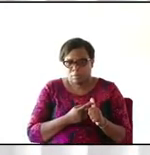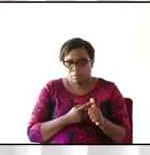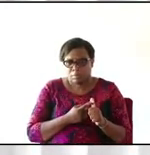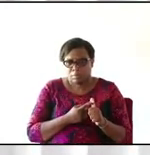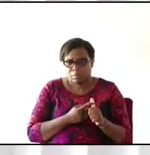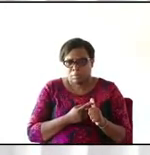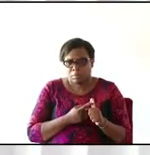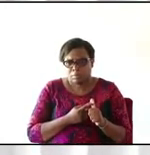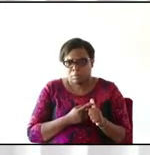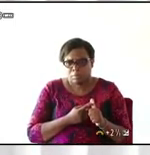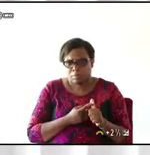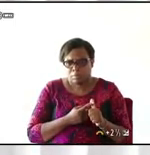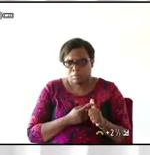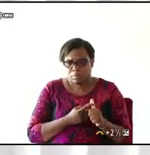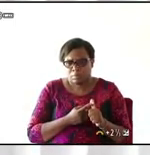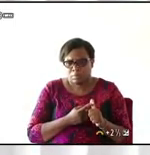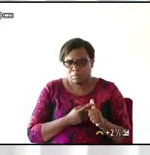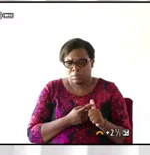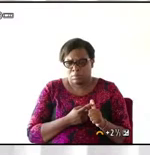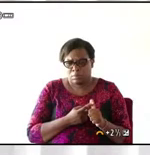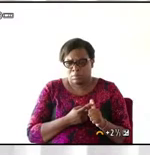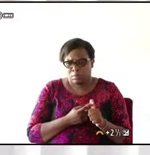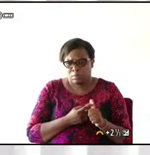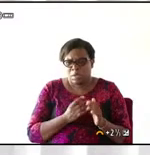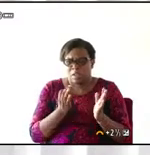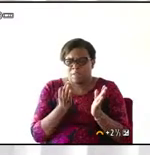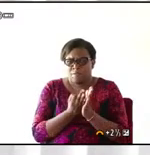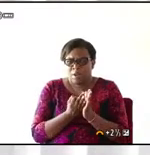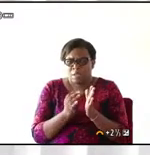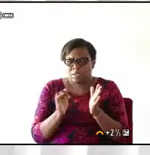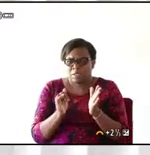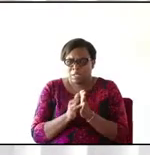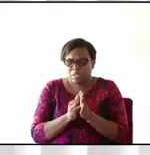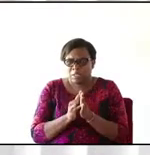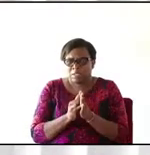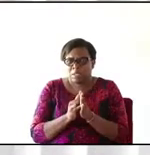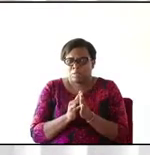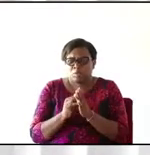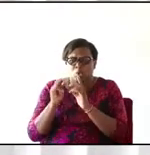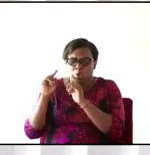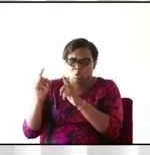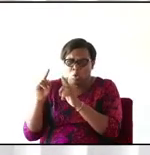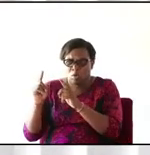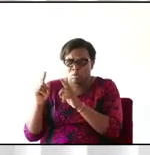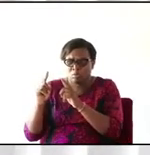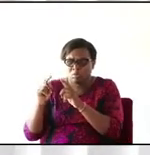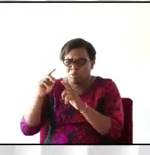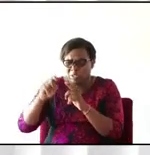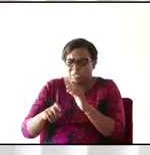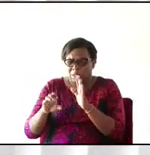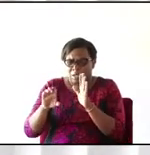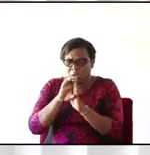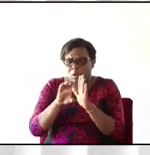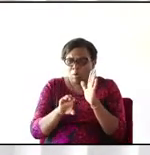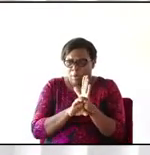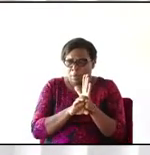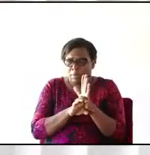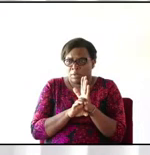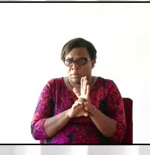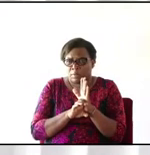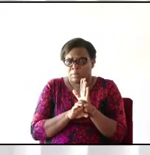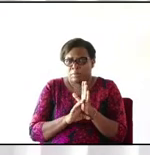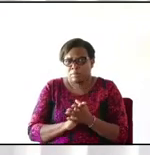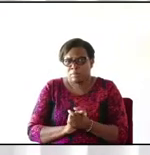the fact that the go concept is driven by commandment. Number two, the go